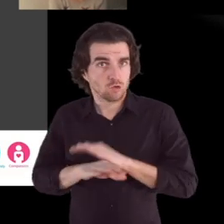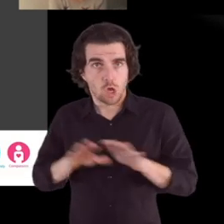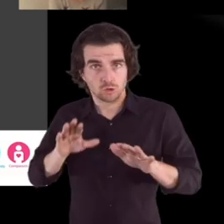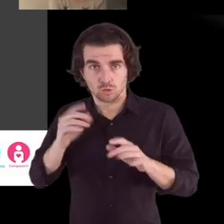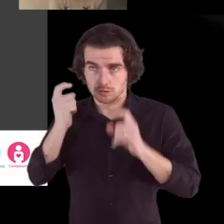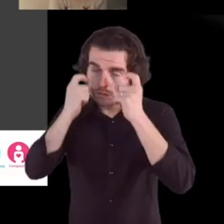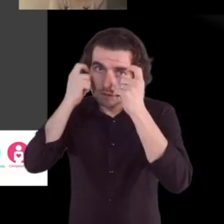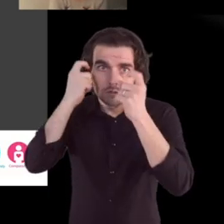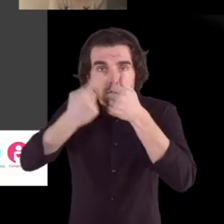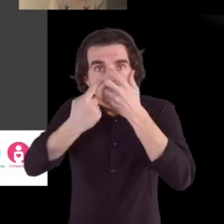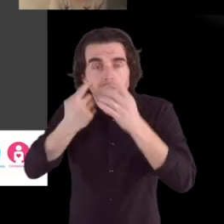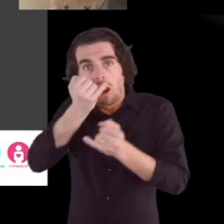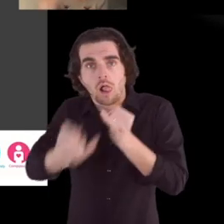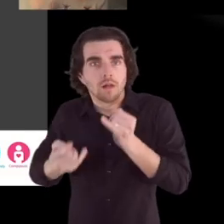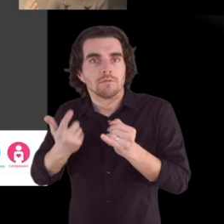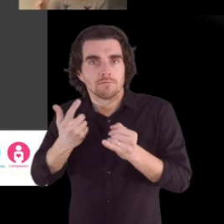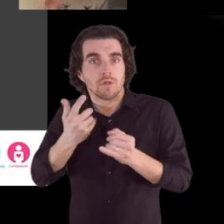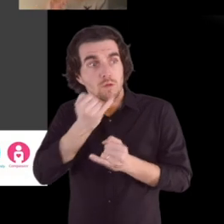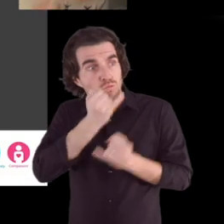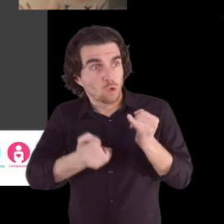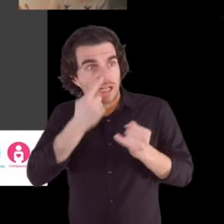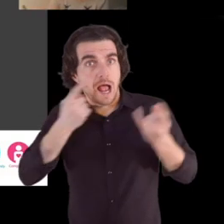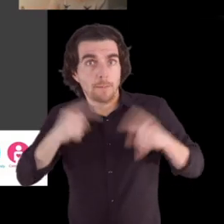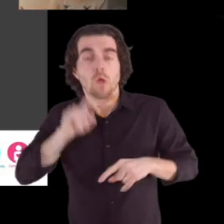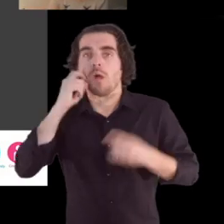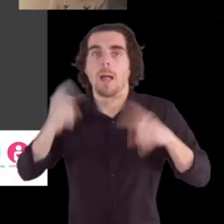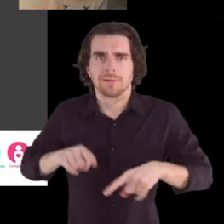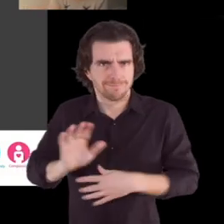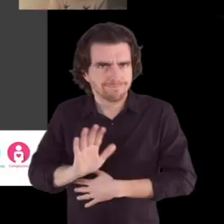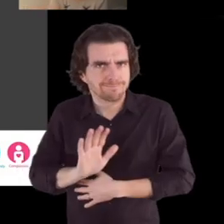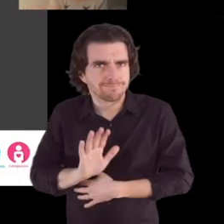to. So it's imagining and believing the worst thing that could happen.